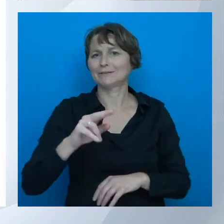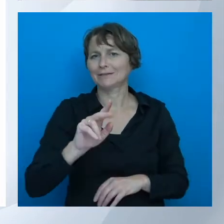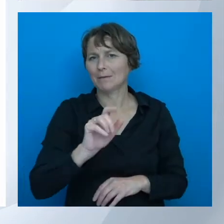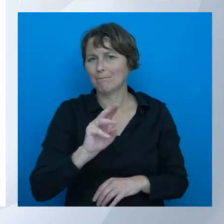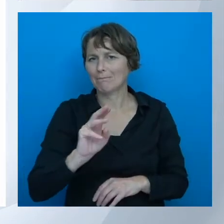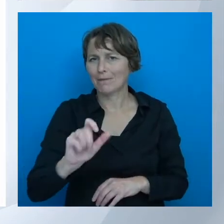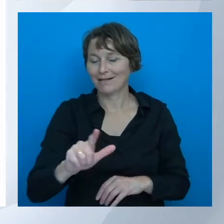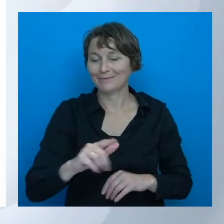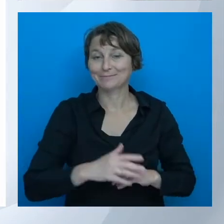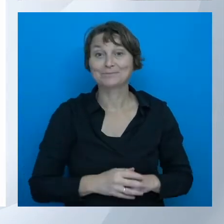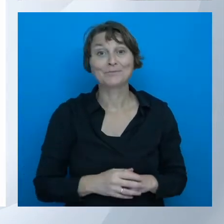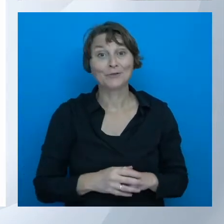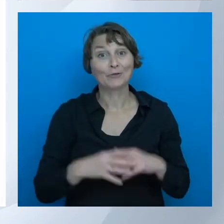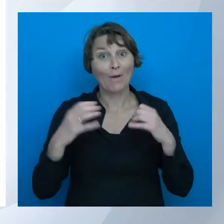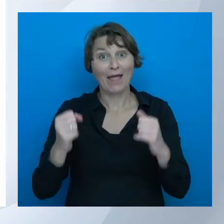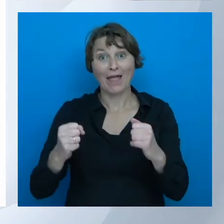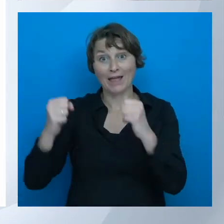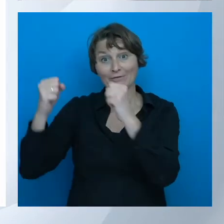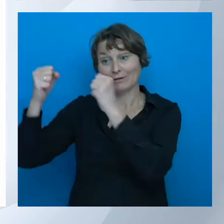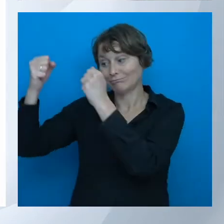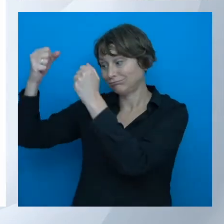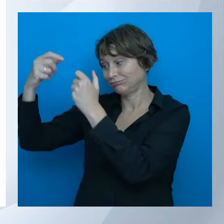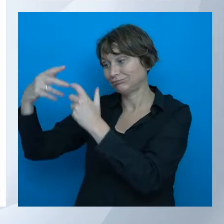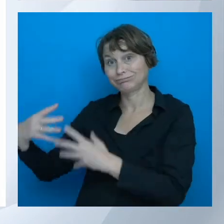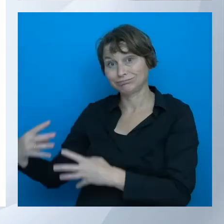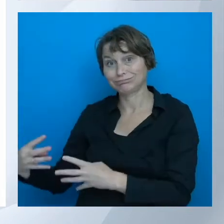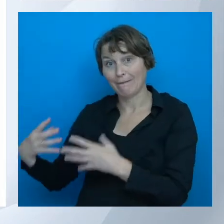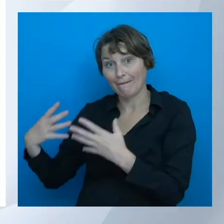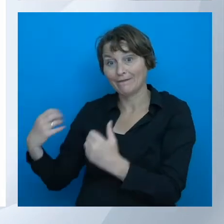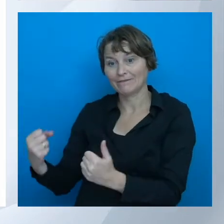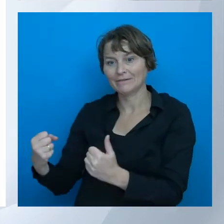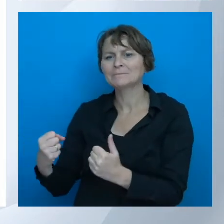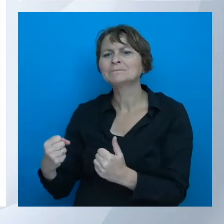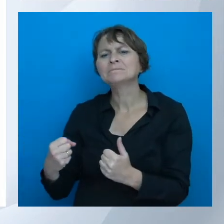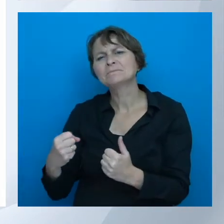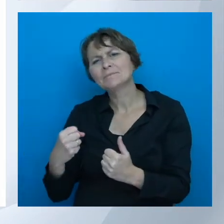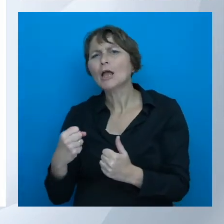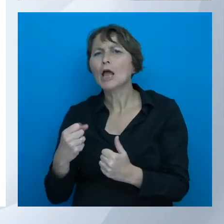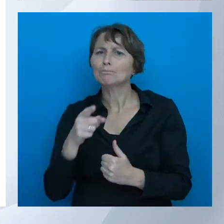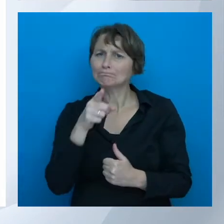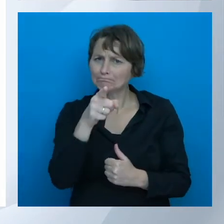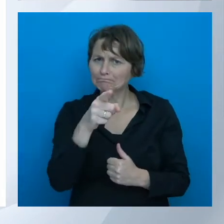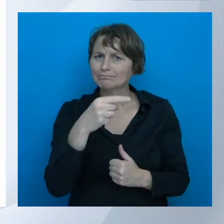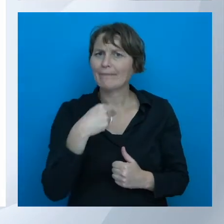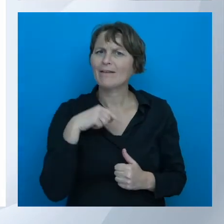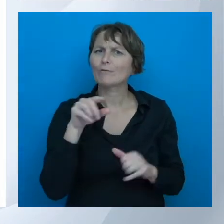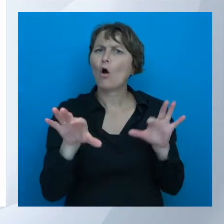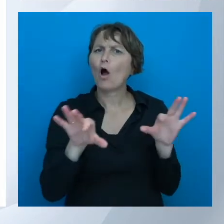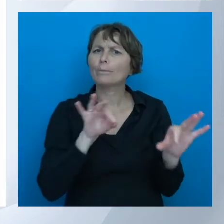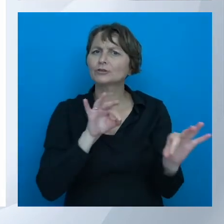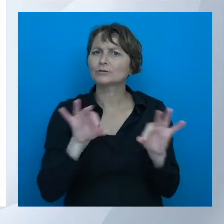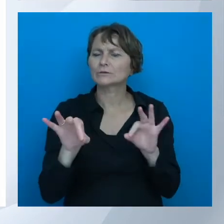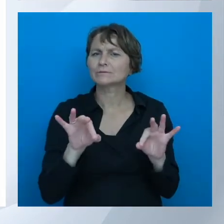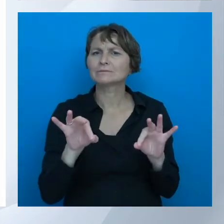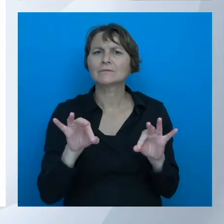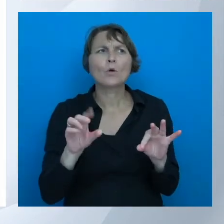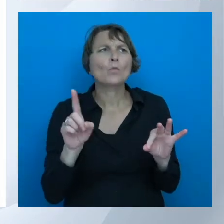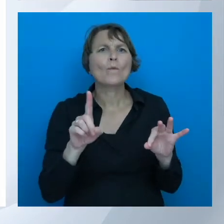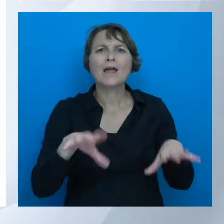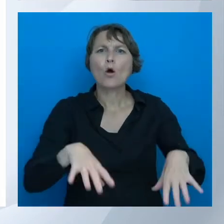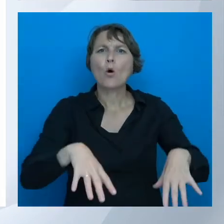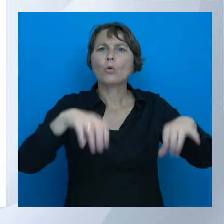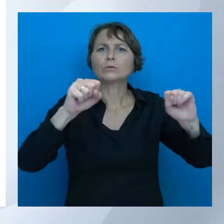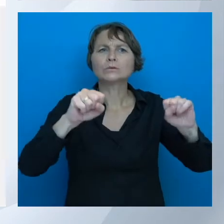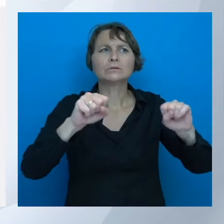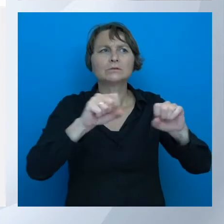HTML, once you have your website, there are actually a few different options that you can use to host your content in Azure, so